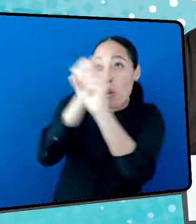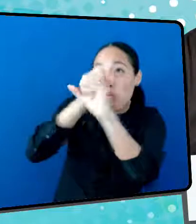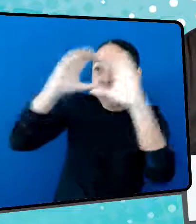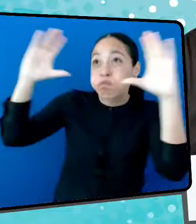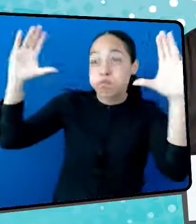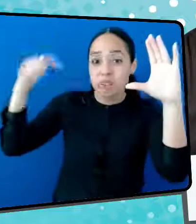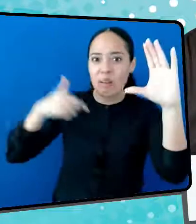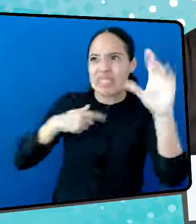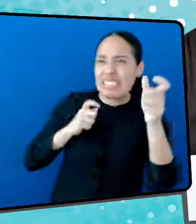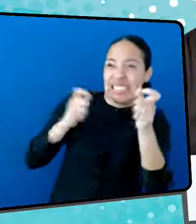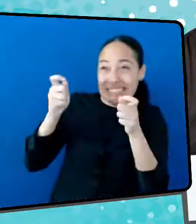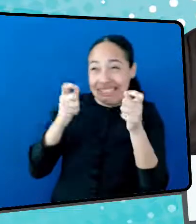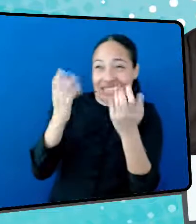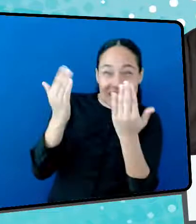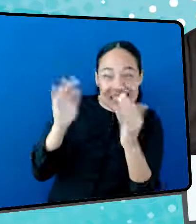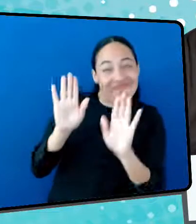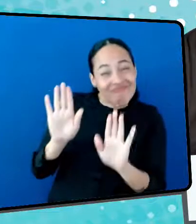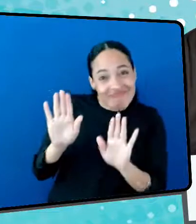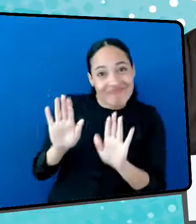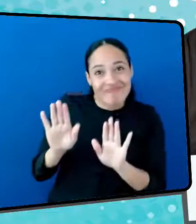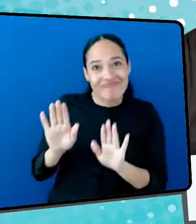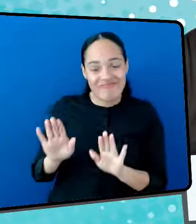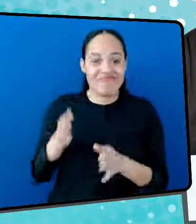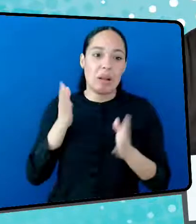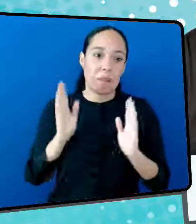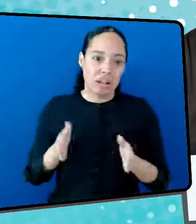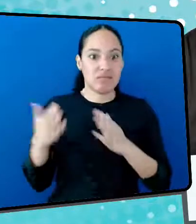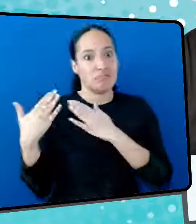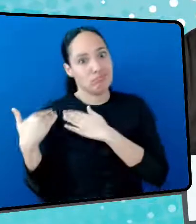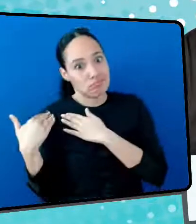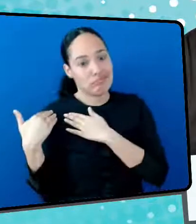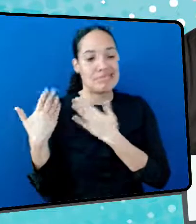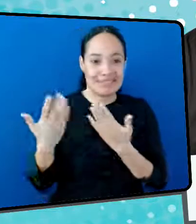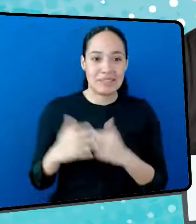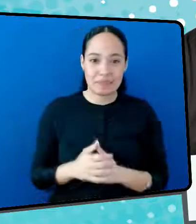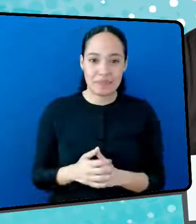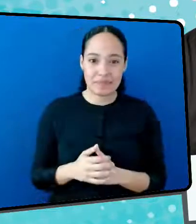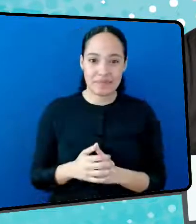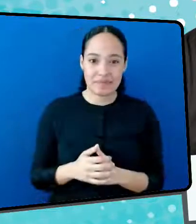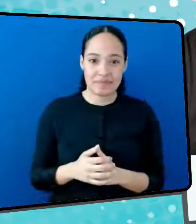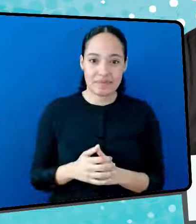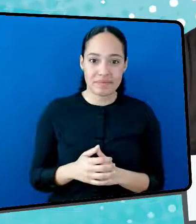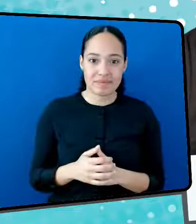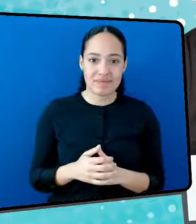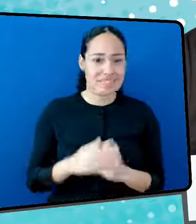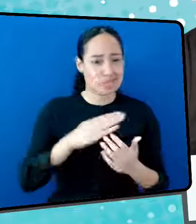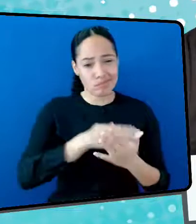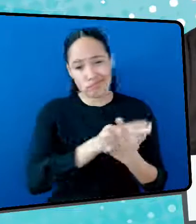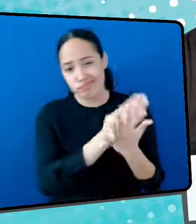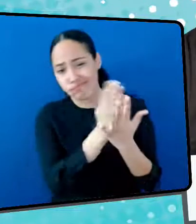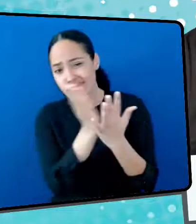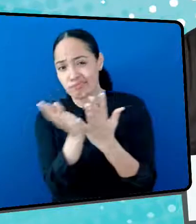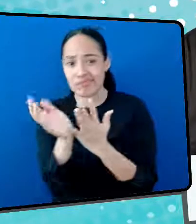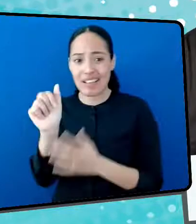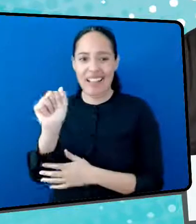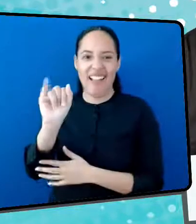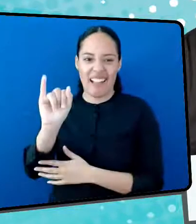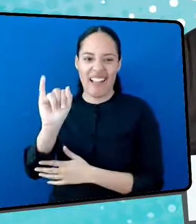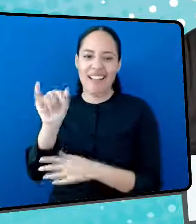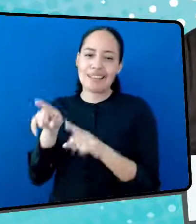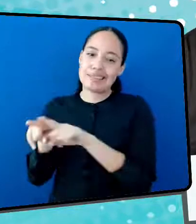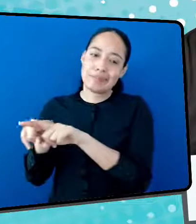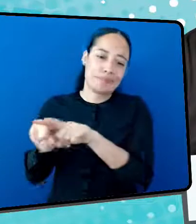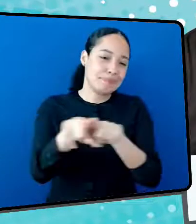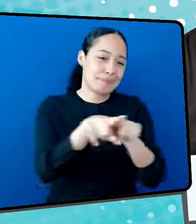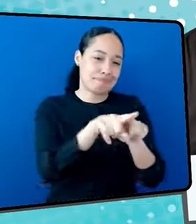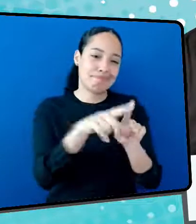just happening in one place, like it really is a sort of a thing across the whole AI space. Okay, so we only have a